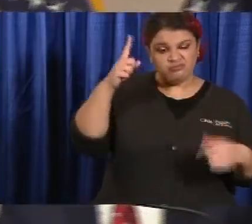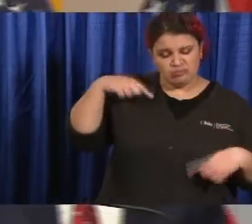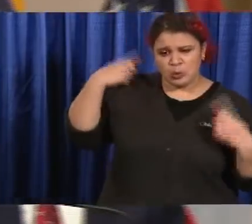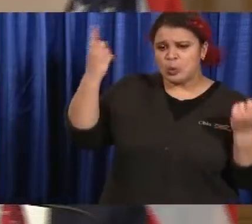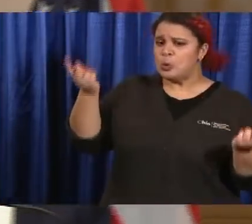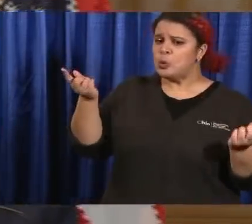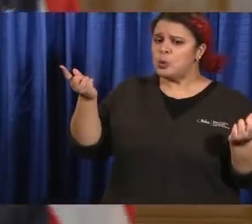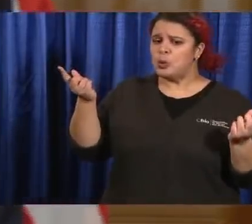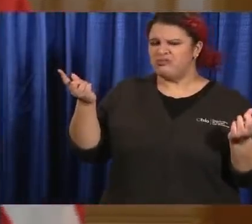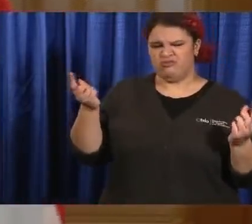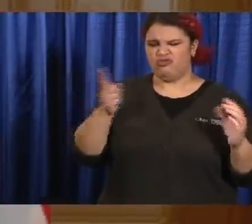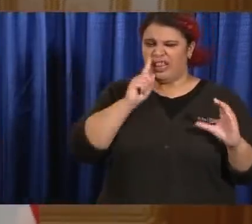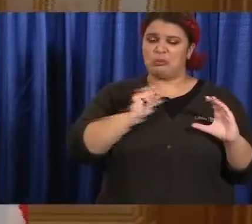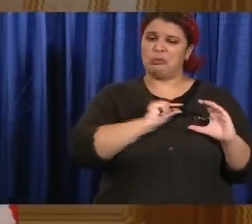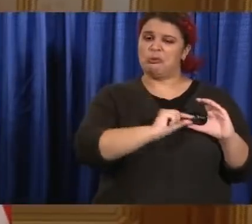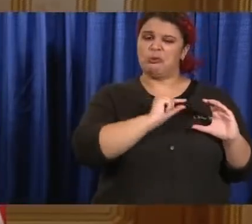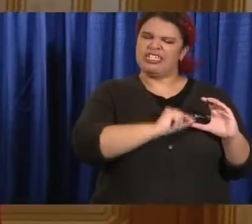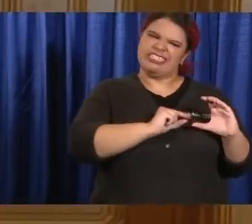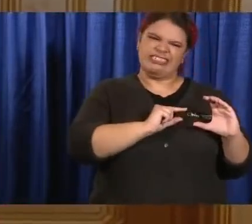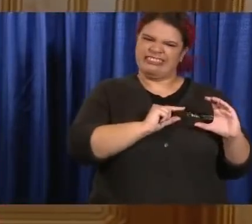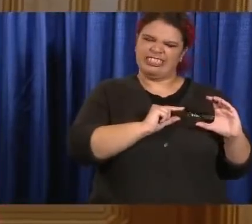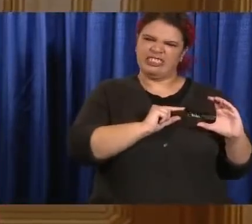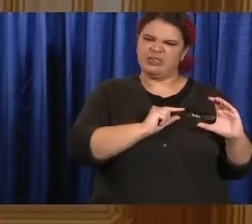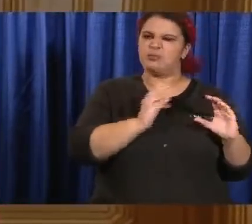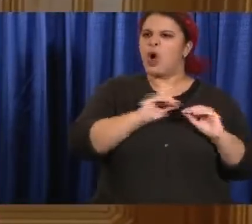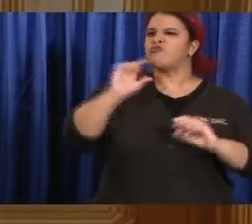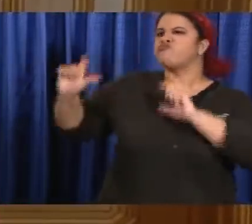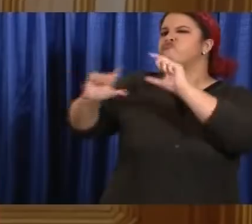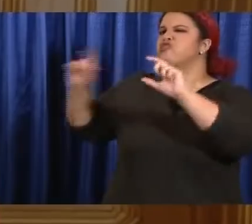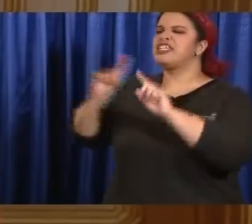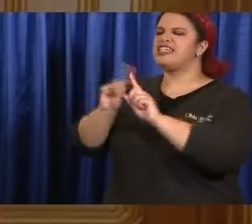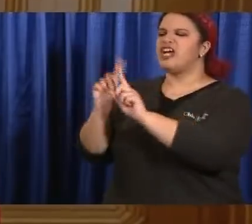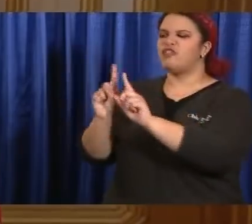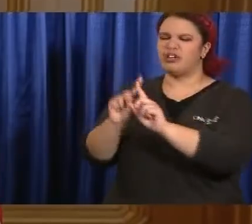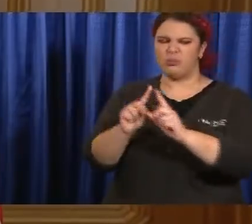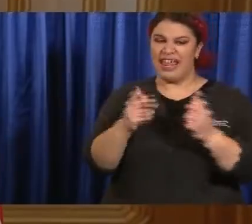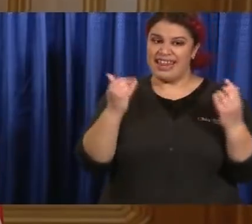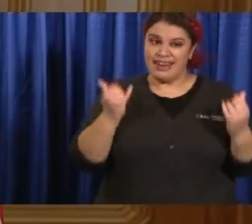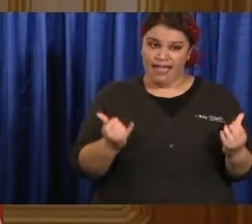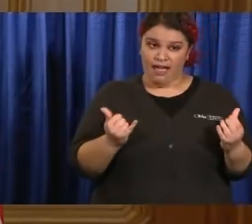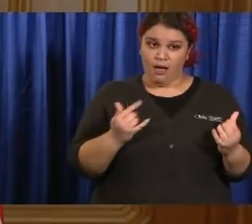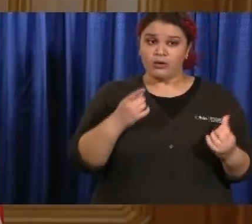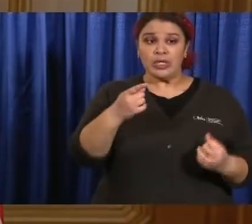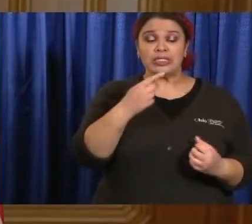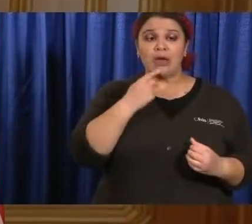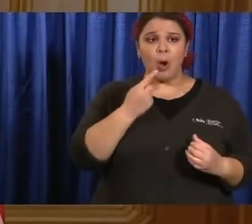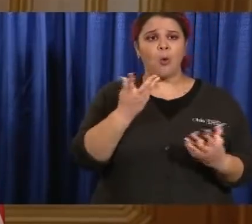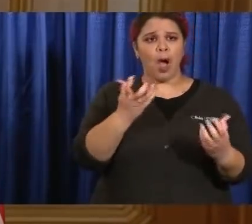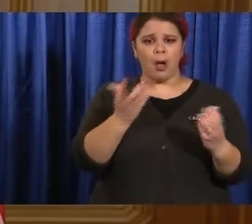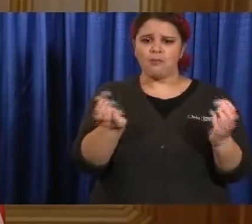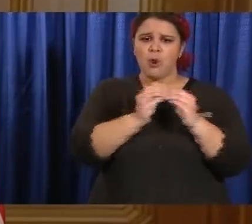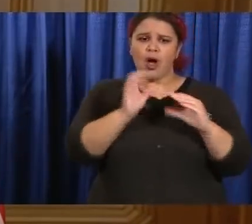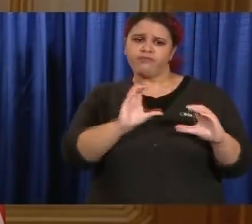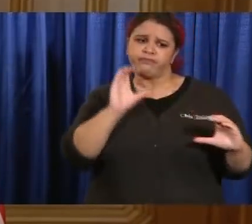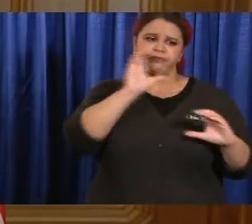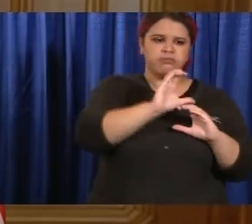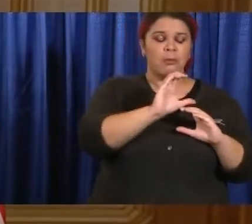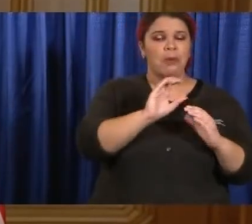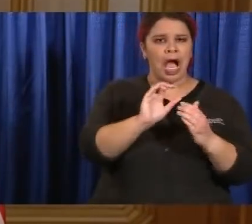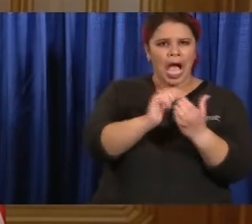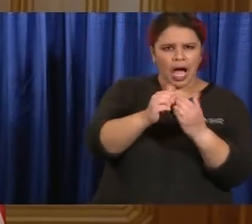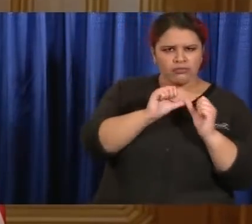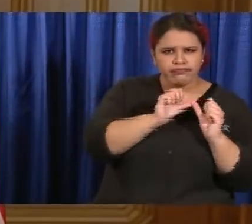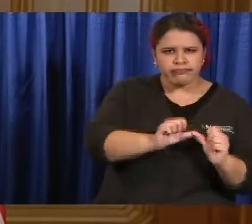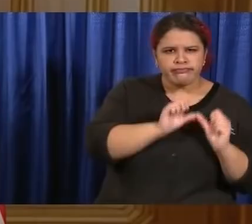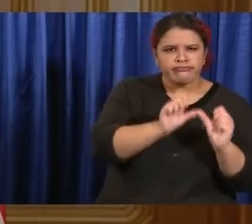health. How do you plan on kind of sustaining the investment that you've made and maybe building on it after this pandemic, given